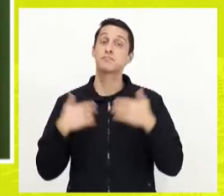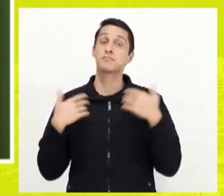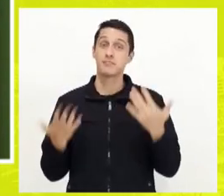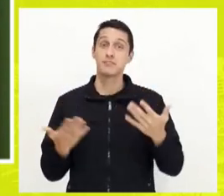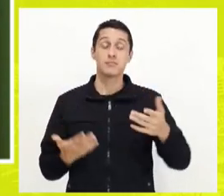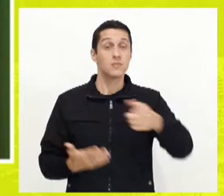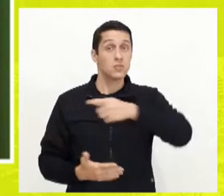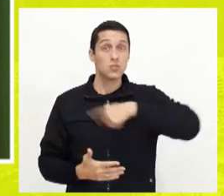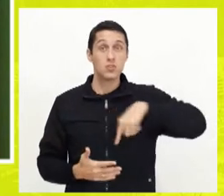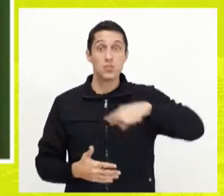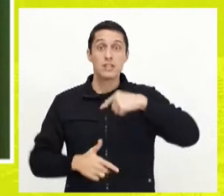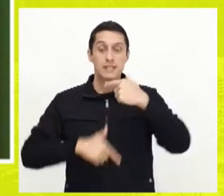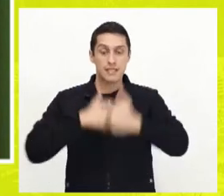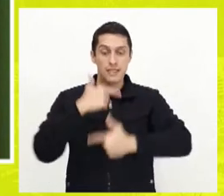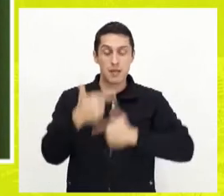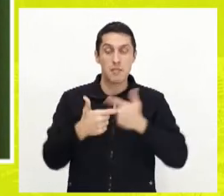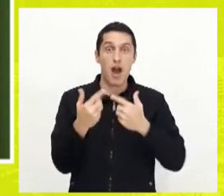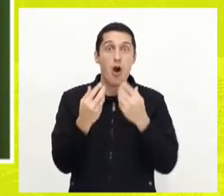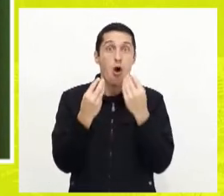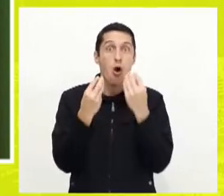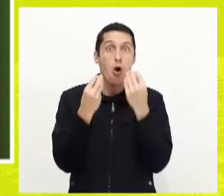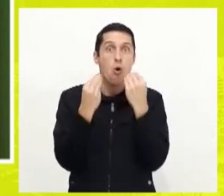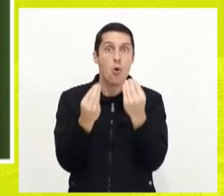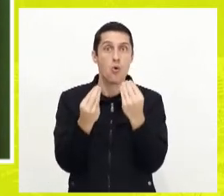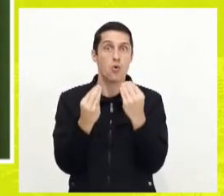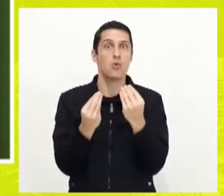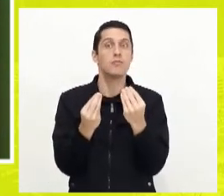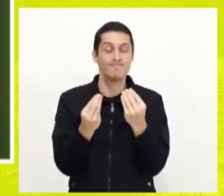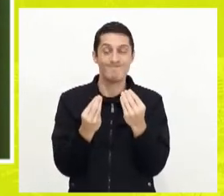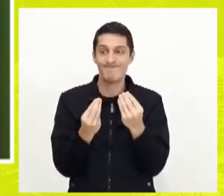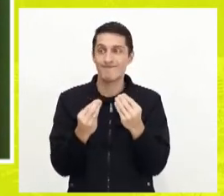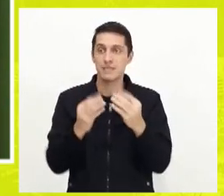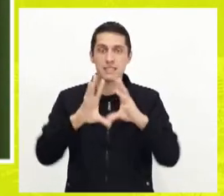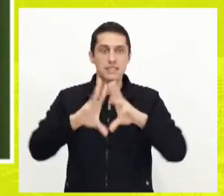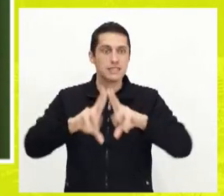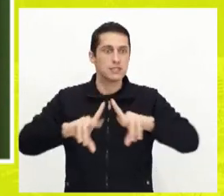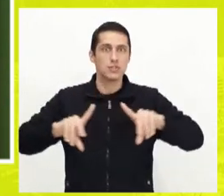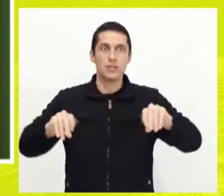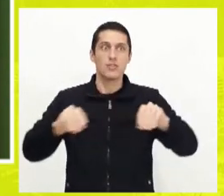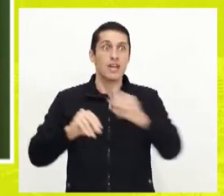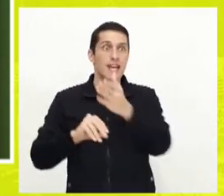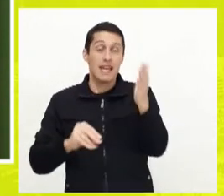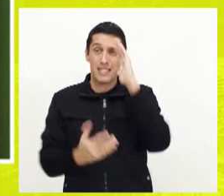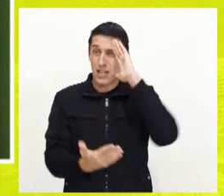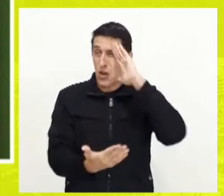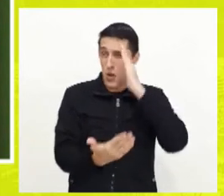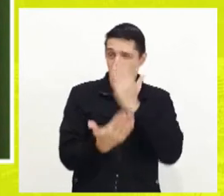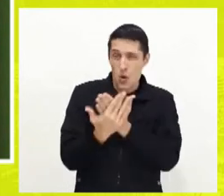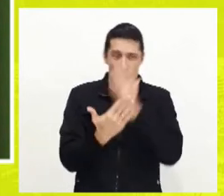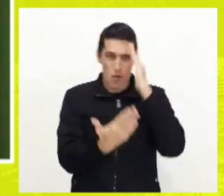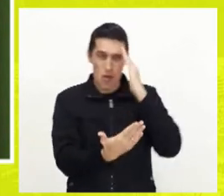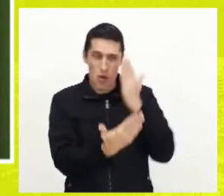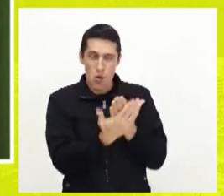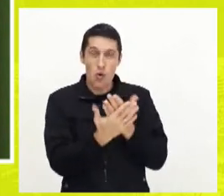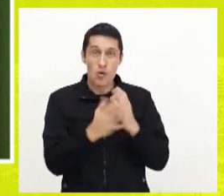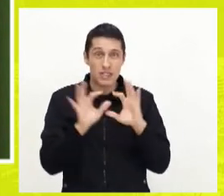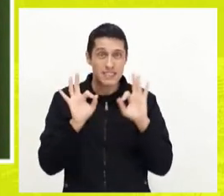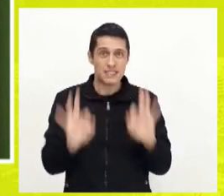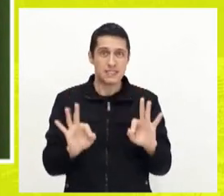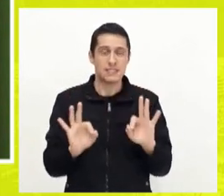while we work and how to solve this huge crisis uh on credibility